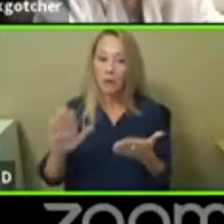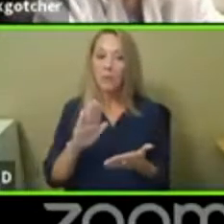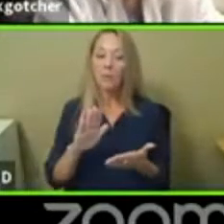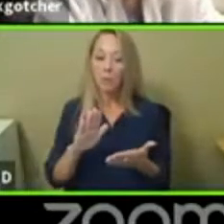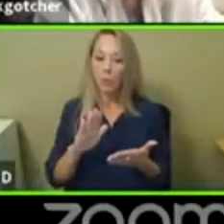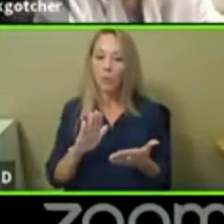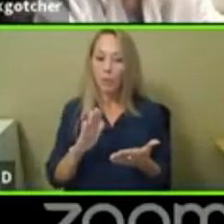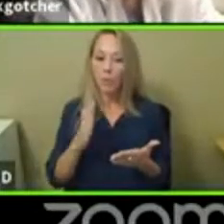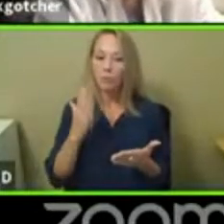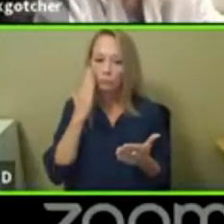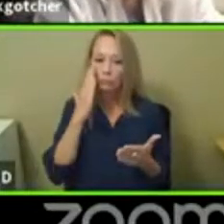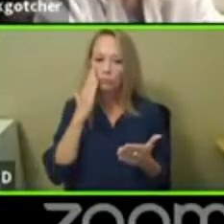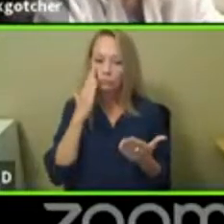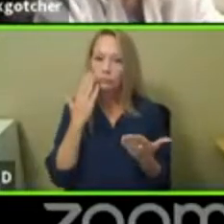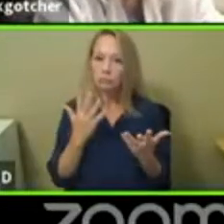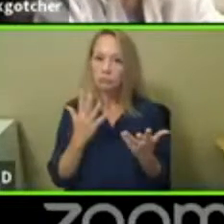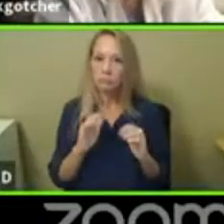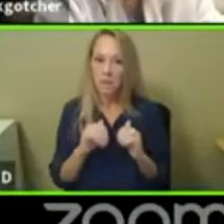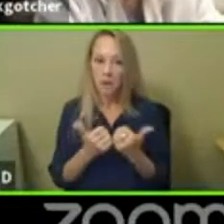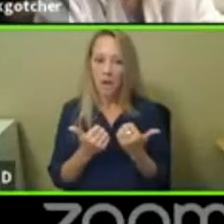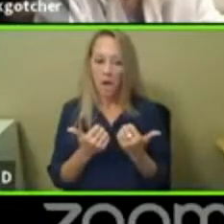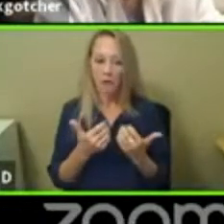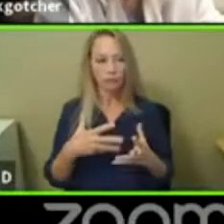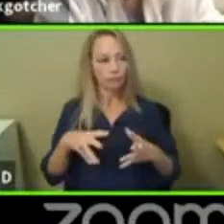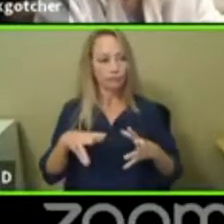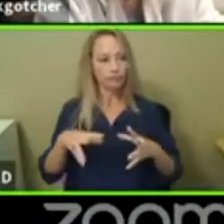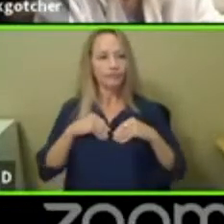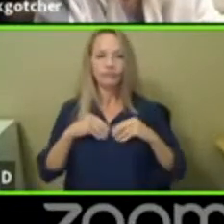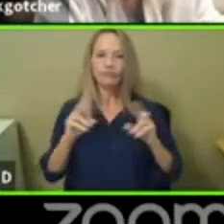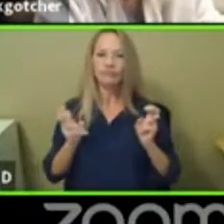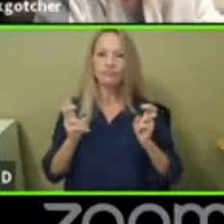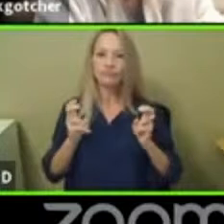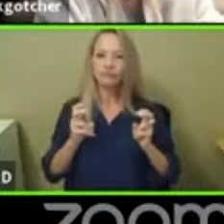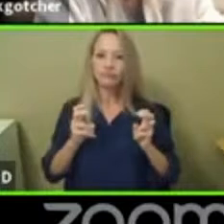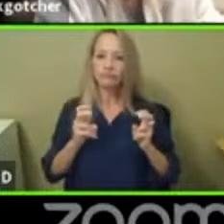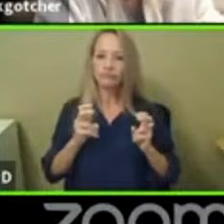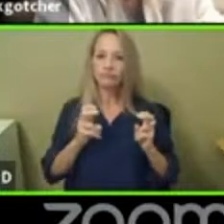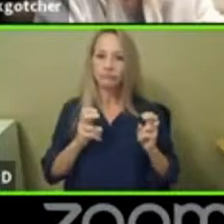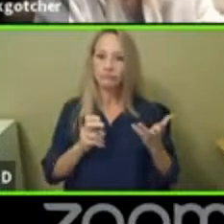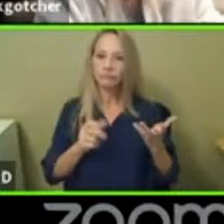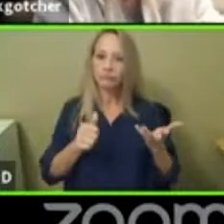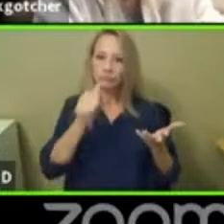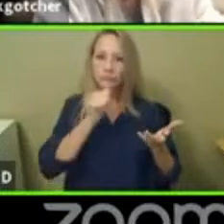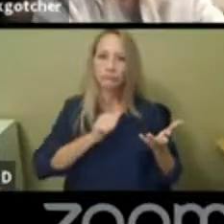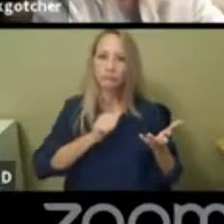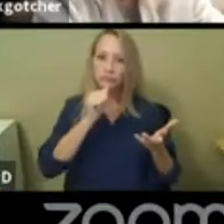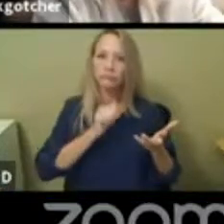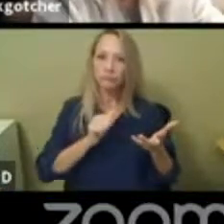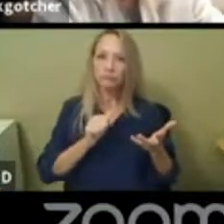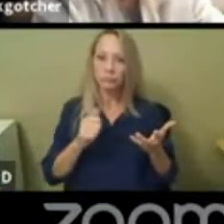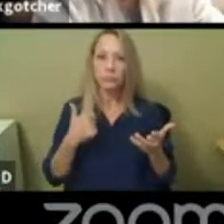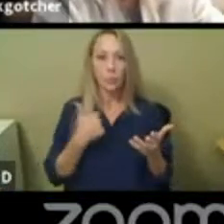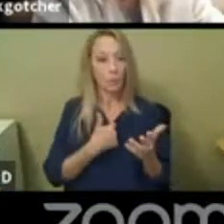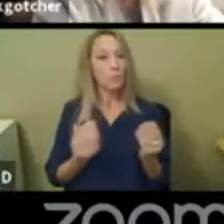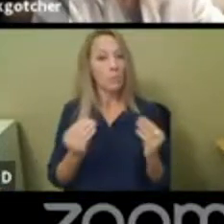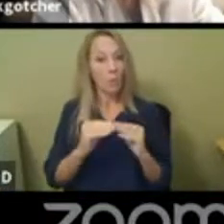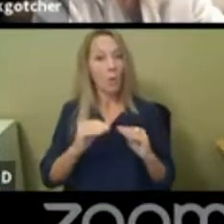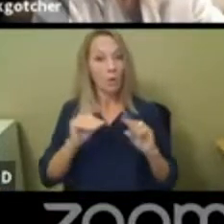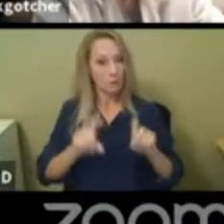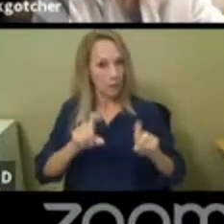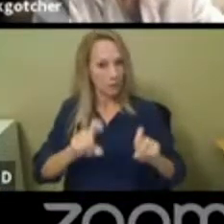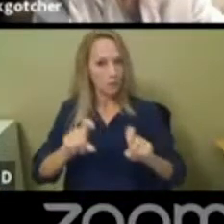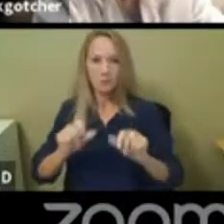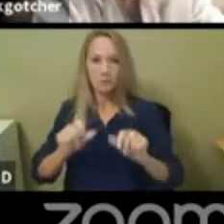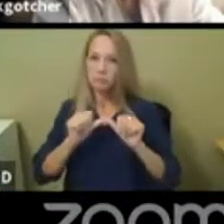how to live with this to some degree. We're going to be doing much more testing. We're